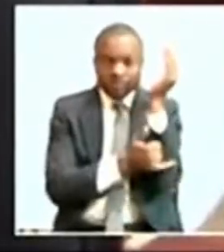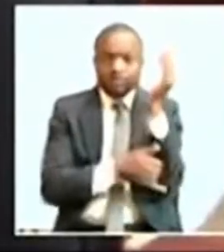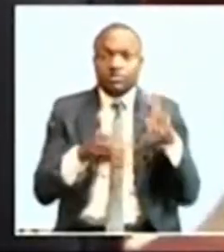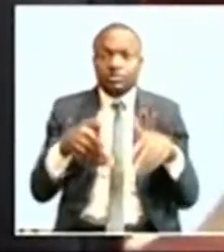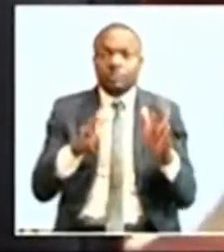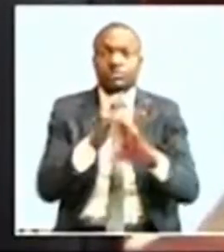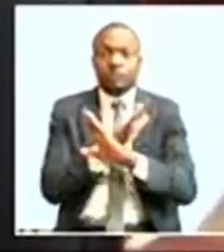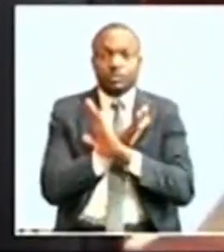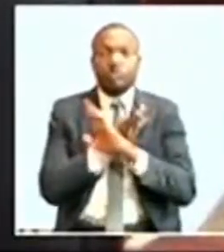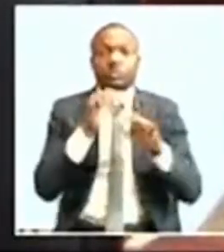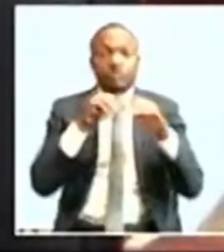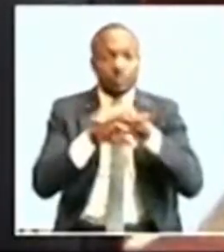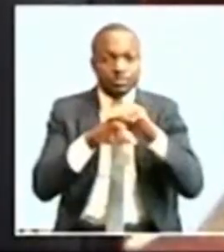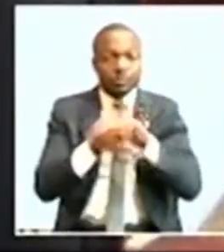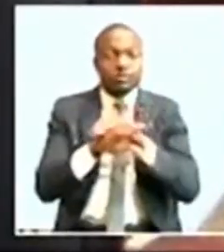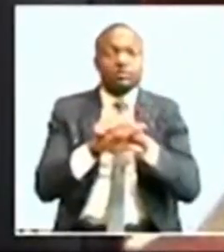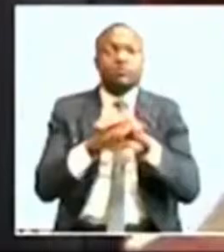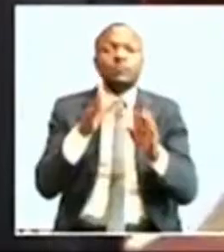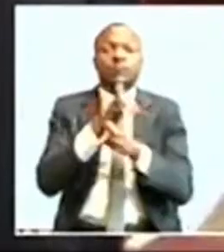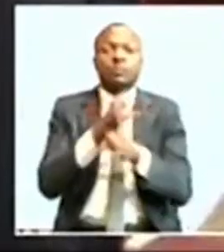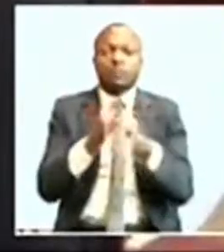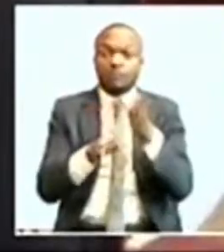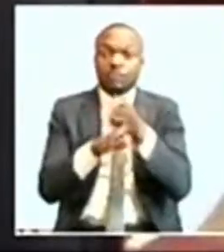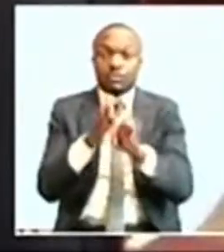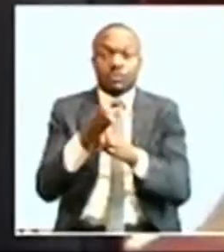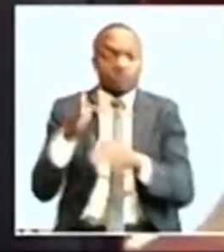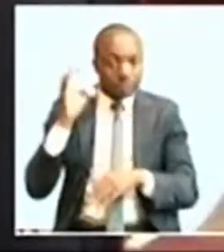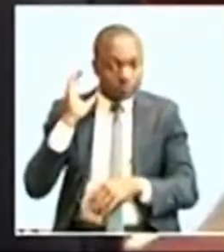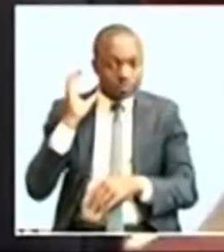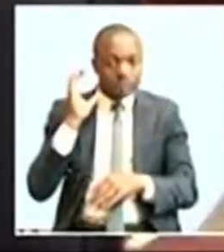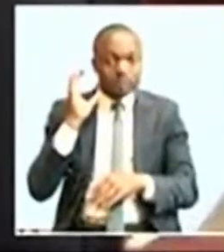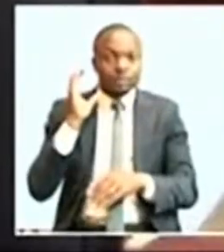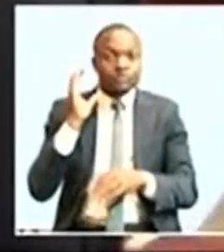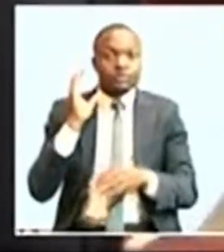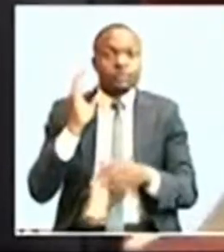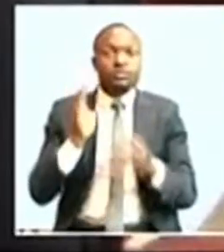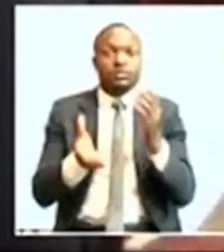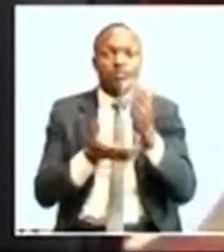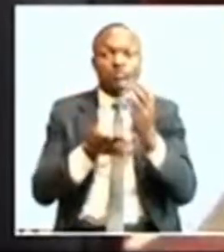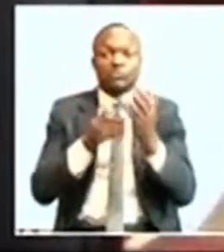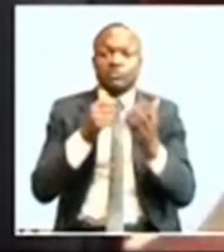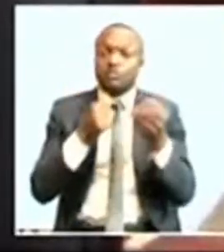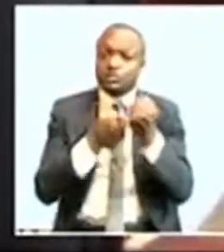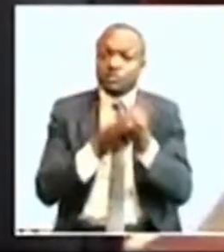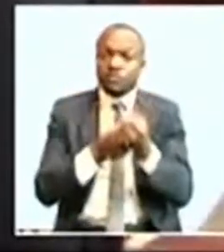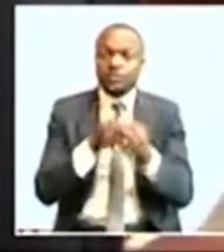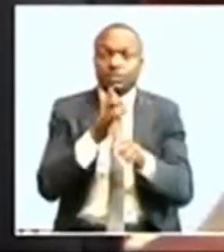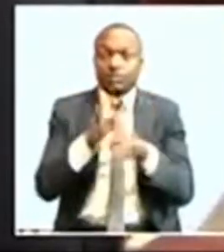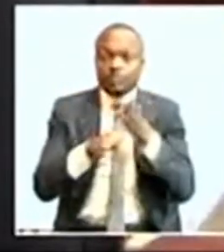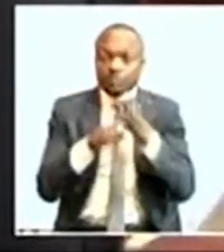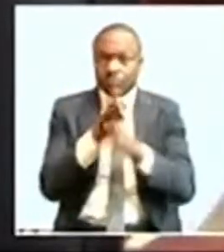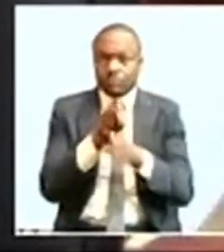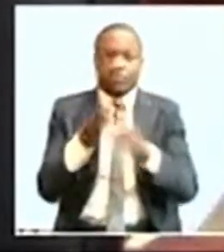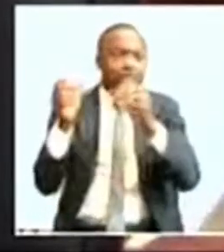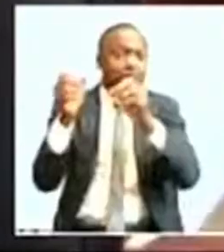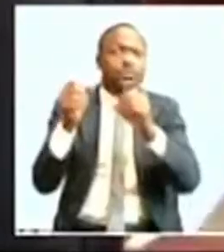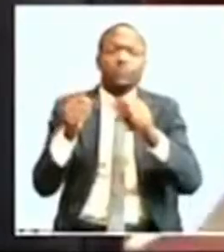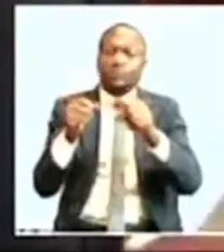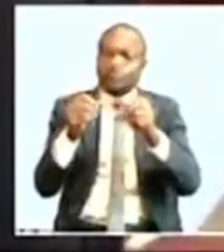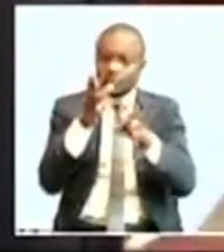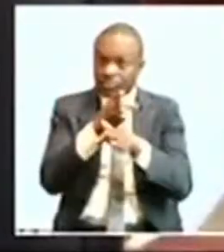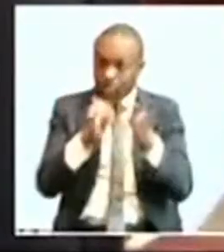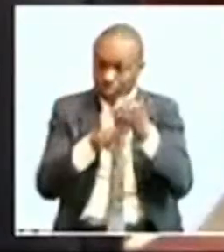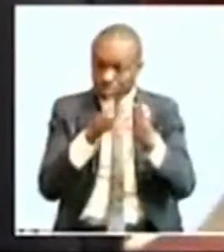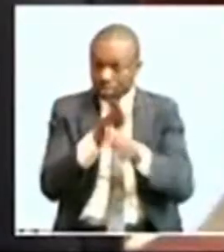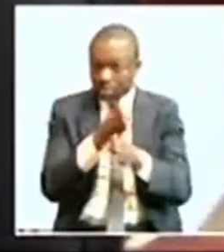to access capacity building and technical support to improve the governance and infrastructure. In terms of infrastructure for